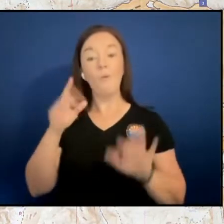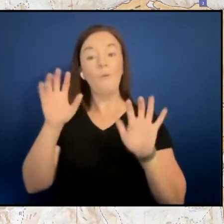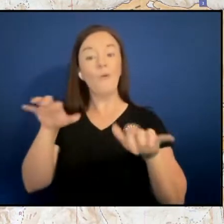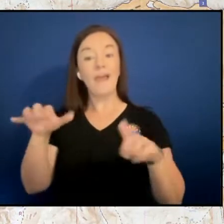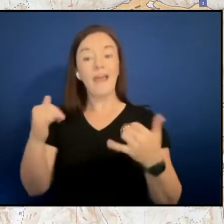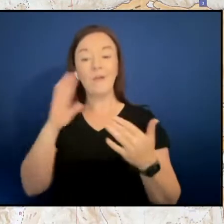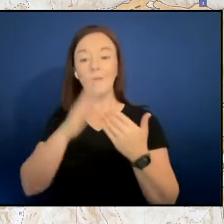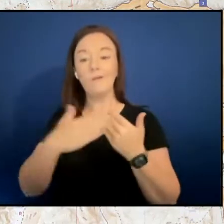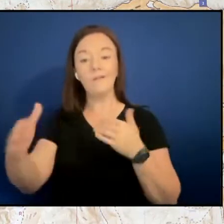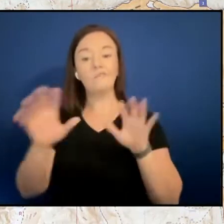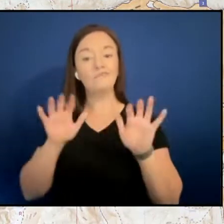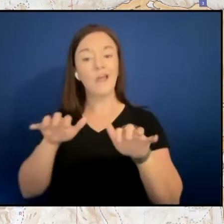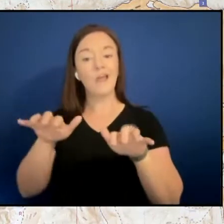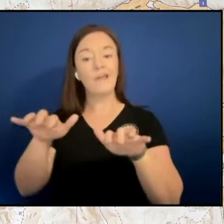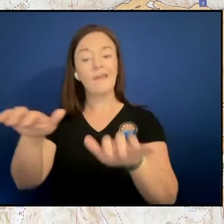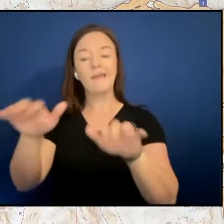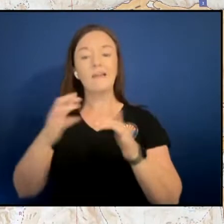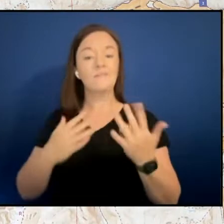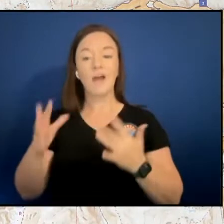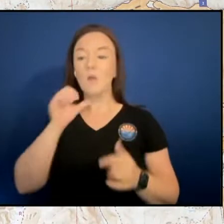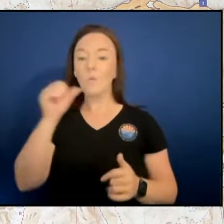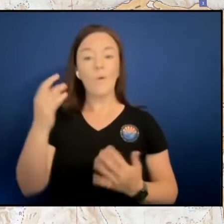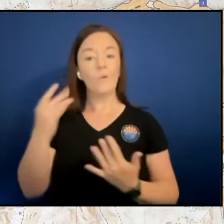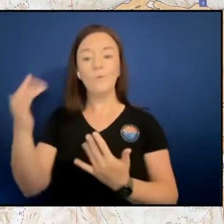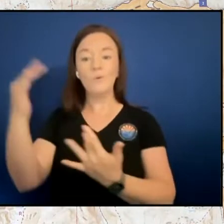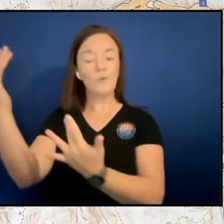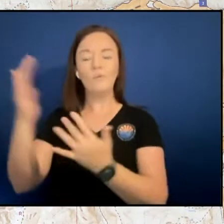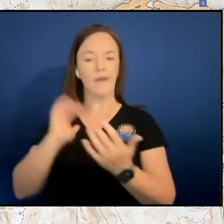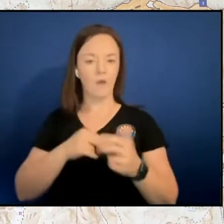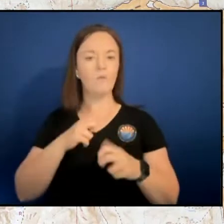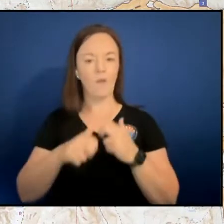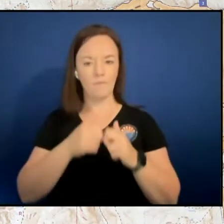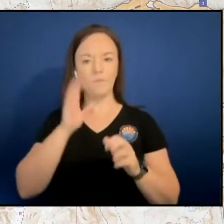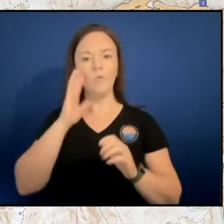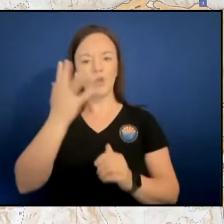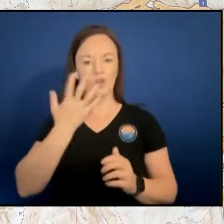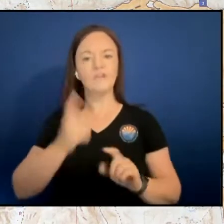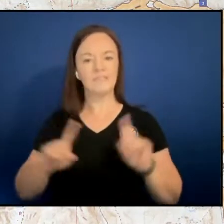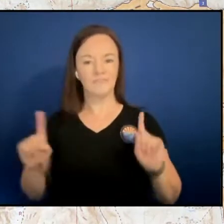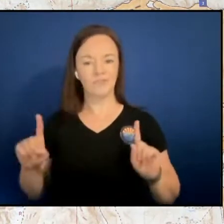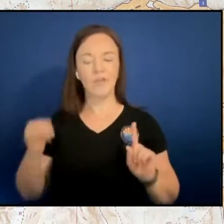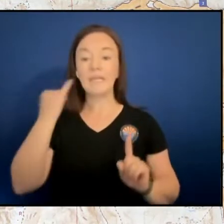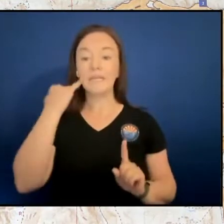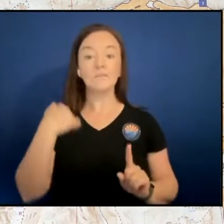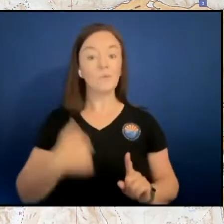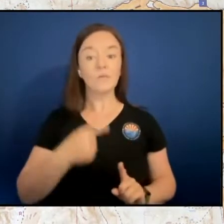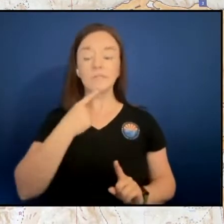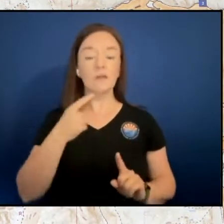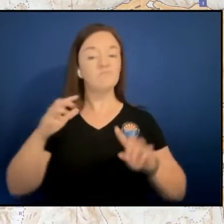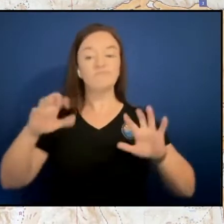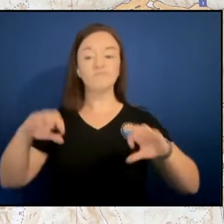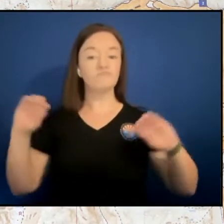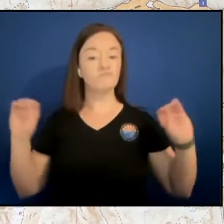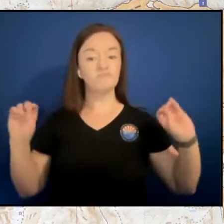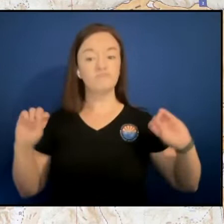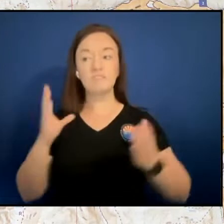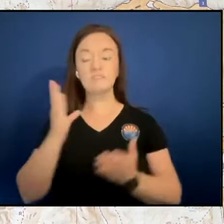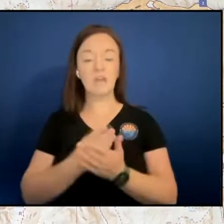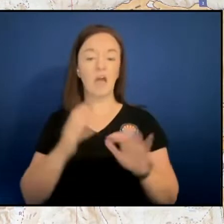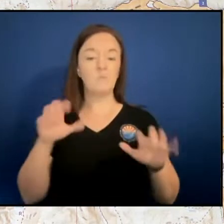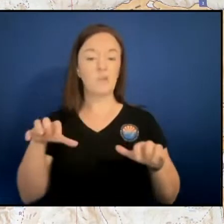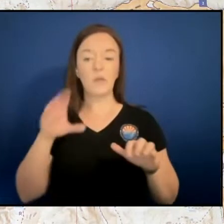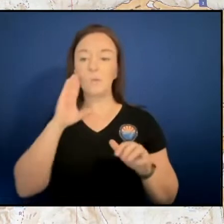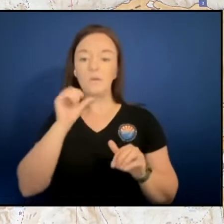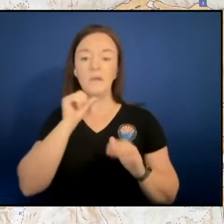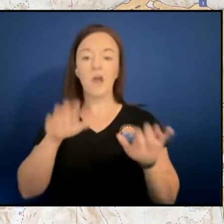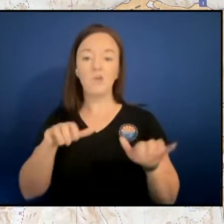our problem would look very different. If we were saying it's not raining and it stopped raining and it's not going to rain again for another 2